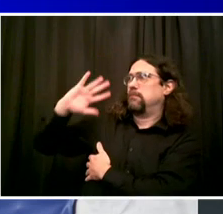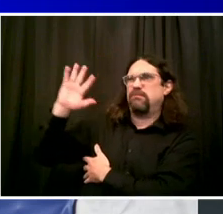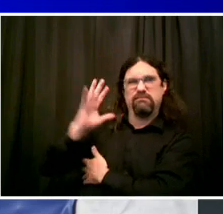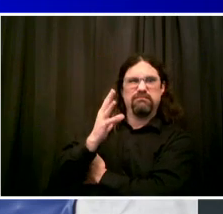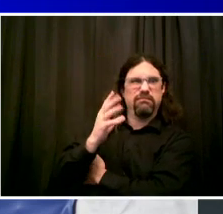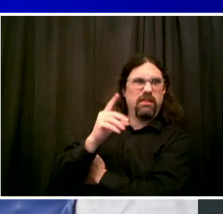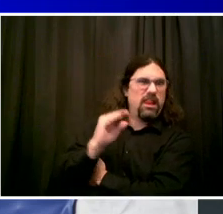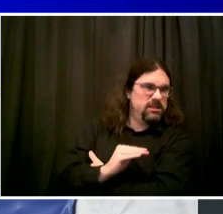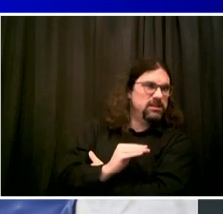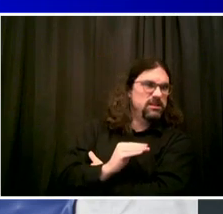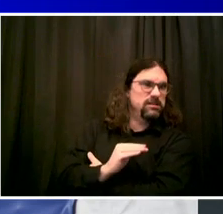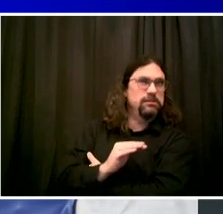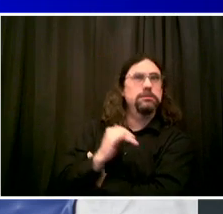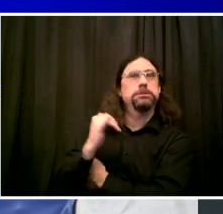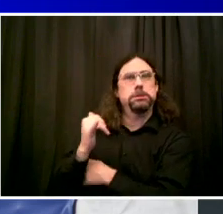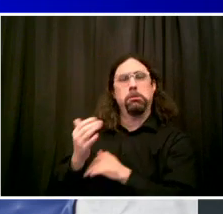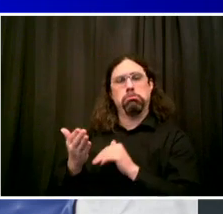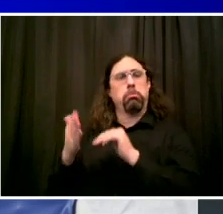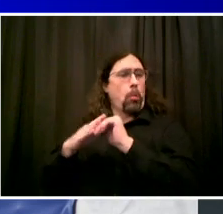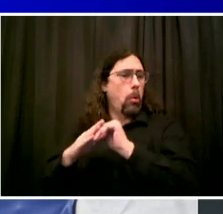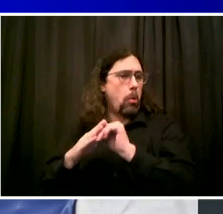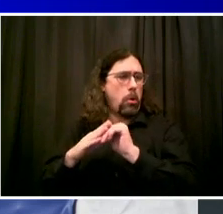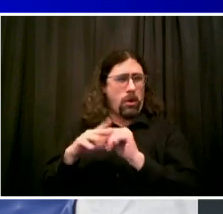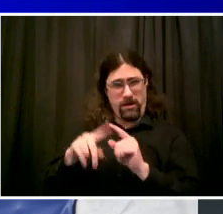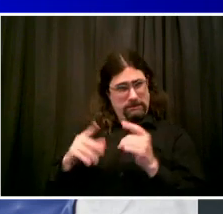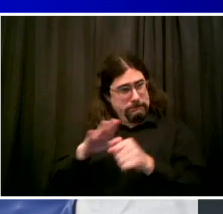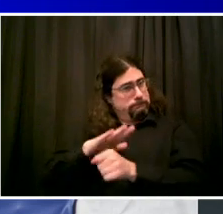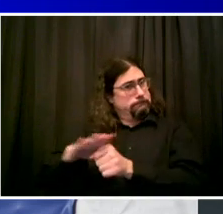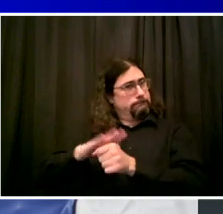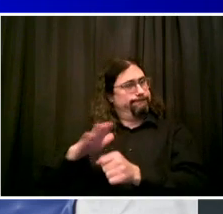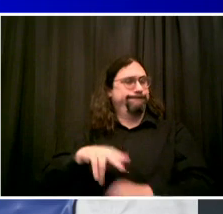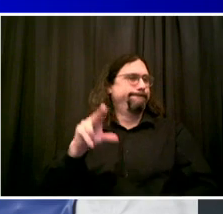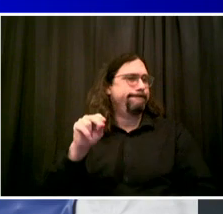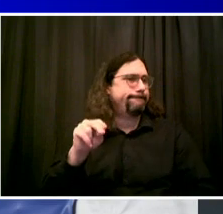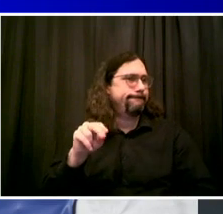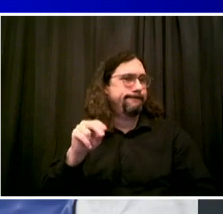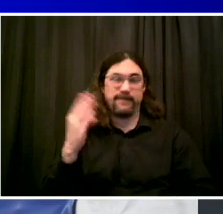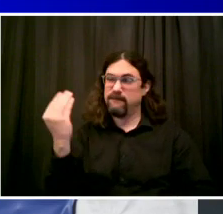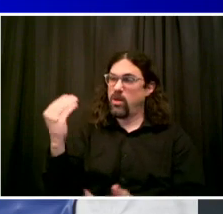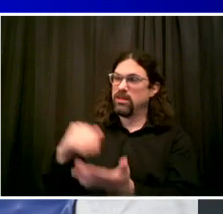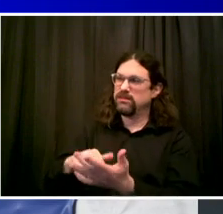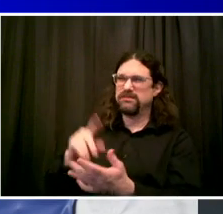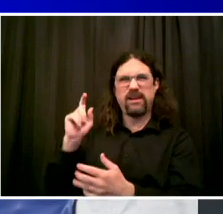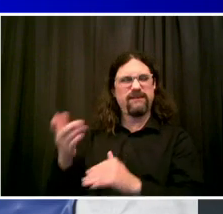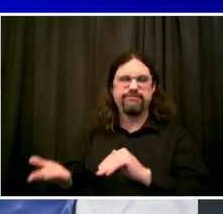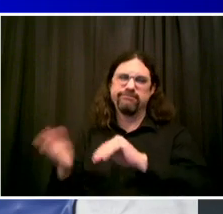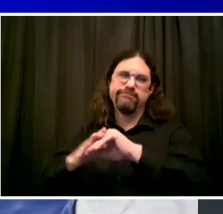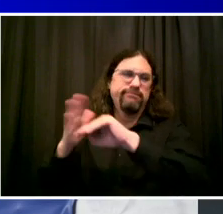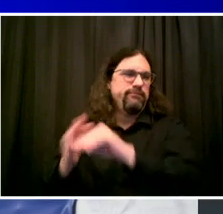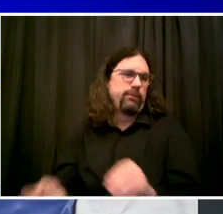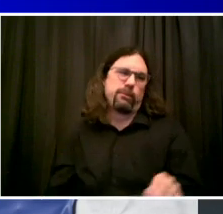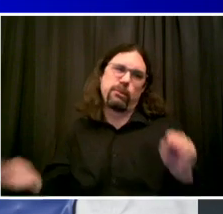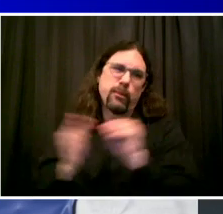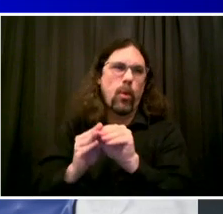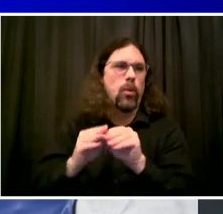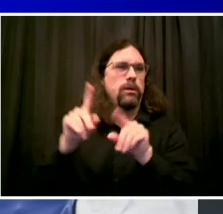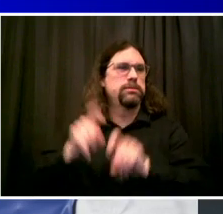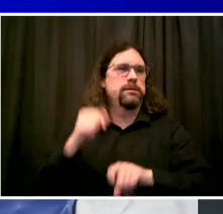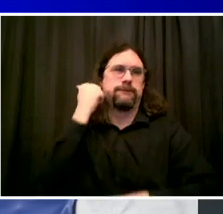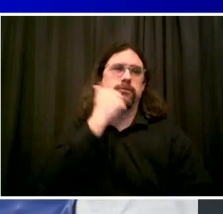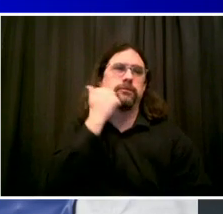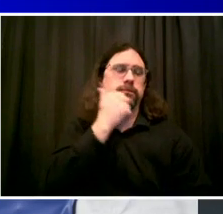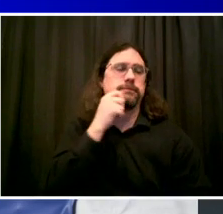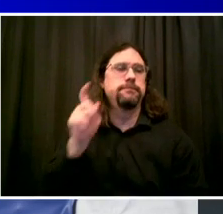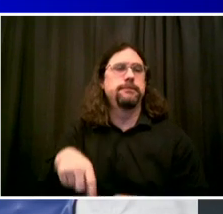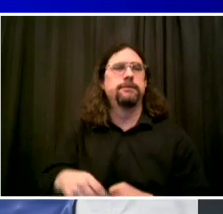rapidly. Right now, at our public hospitals and clinics, we have capacity for just over 5,000